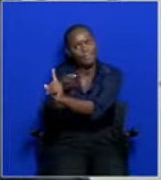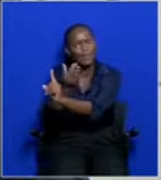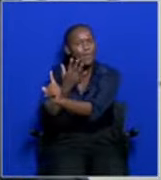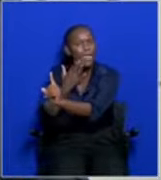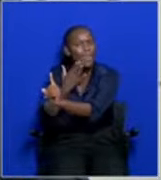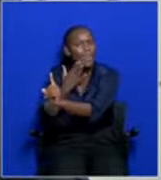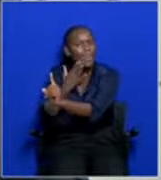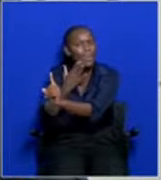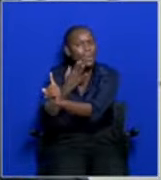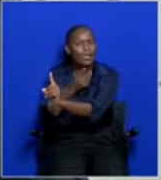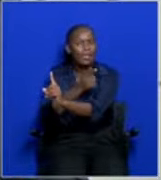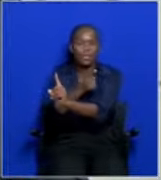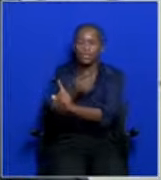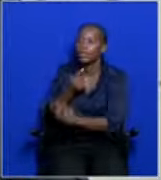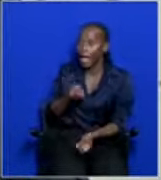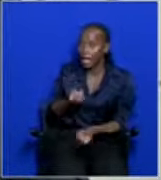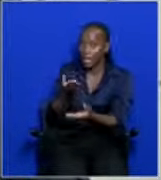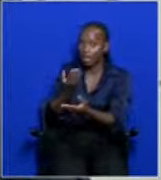we provide.